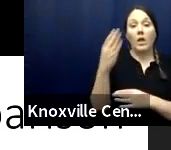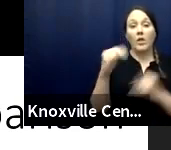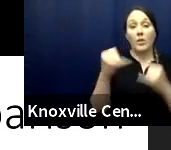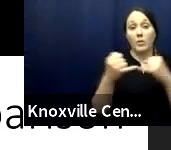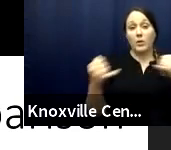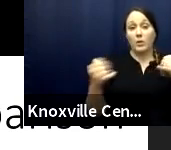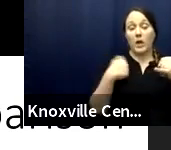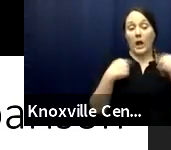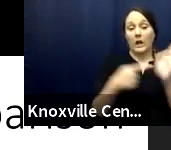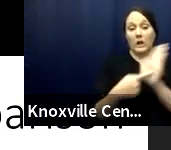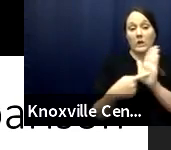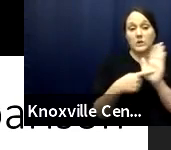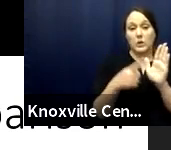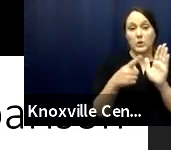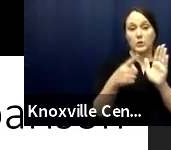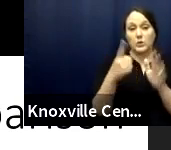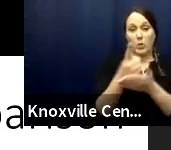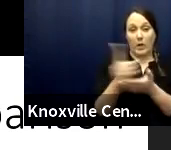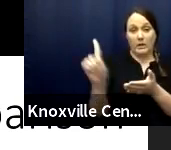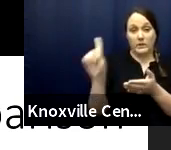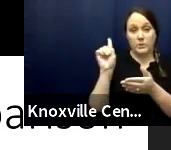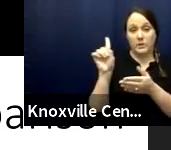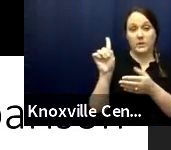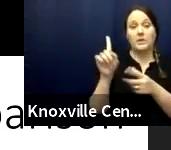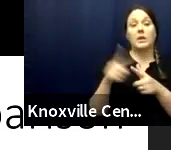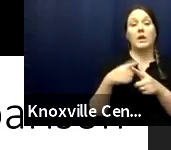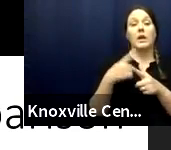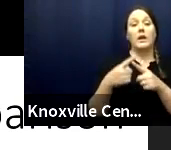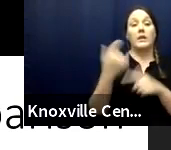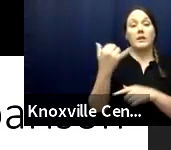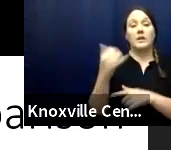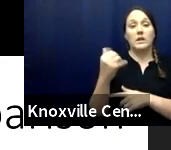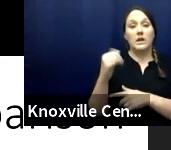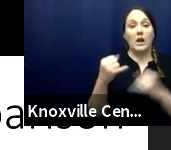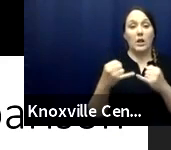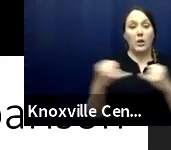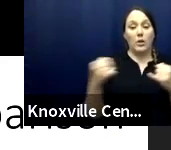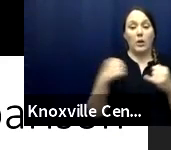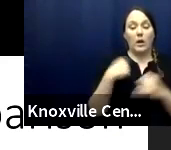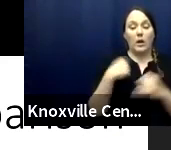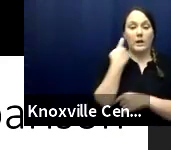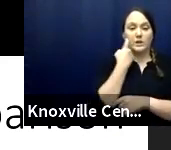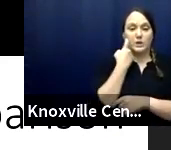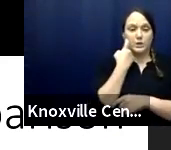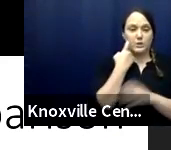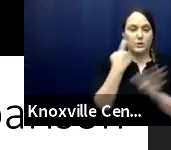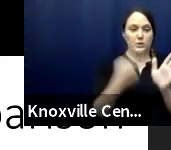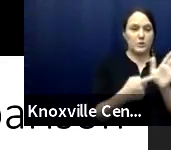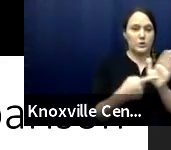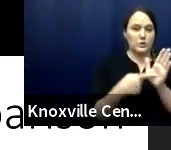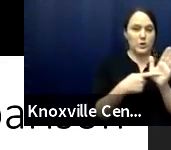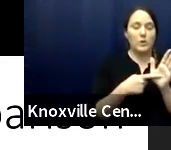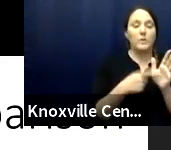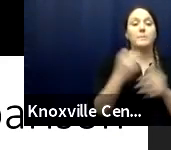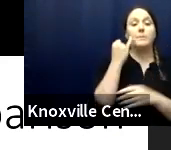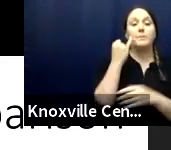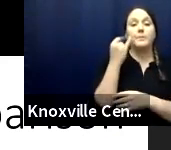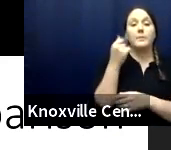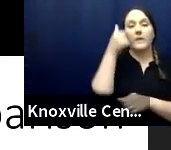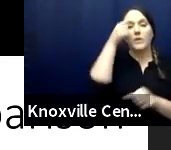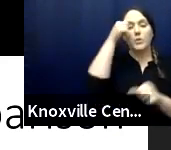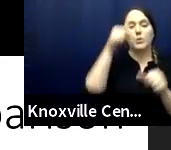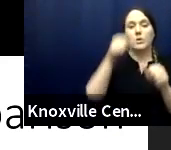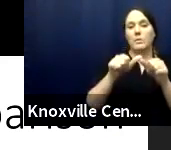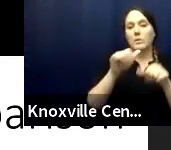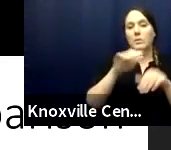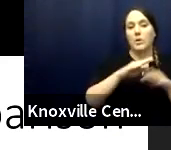you last week. And then the yellow line is what I've just shown you. And if you recall, when we were